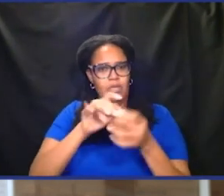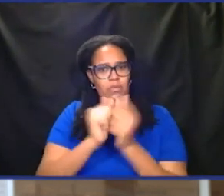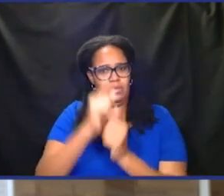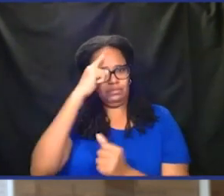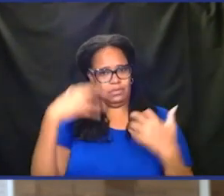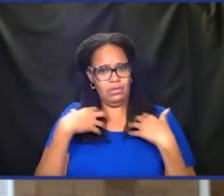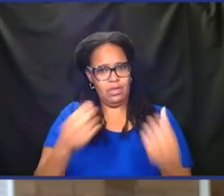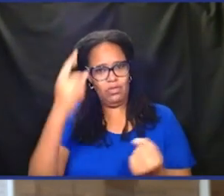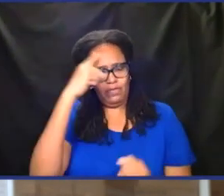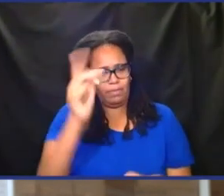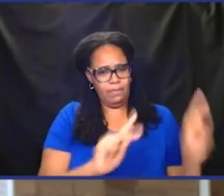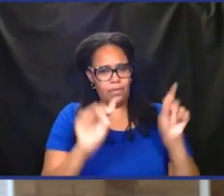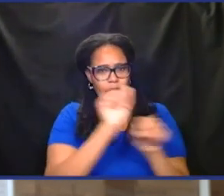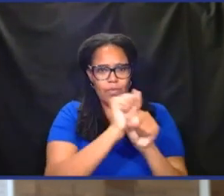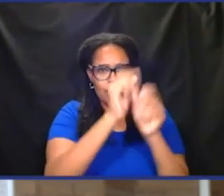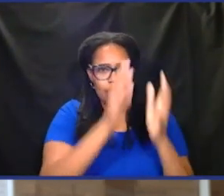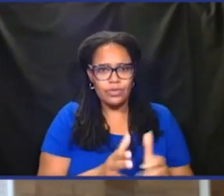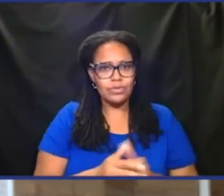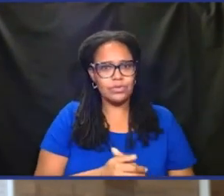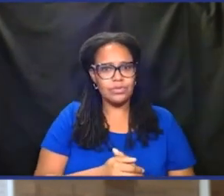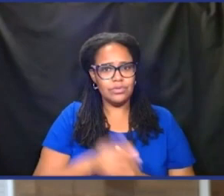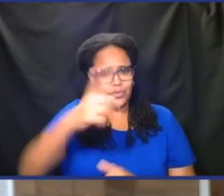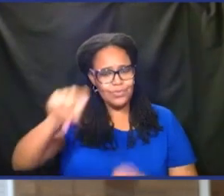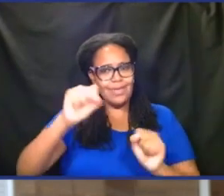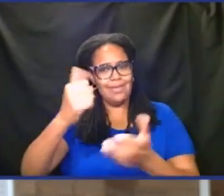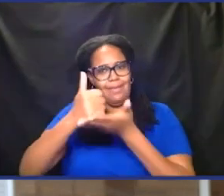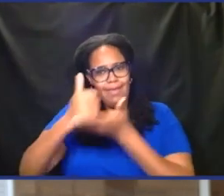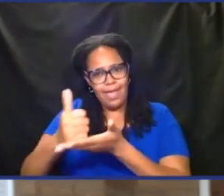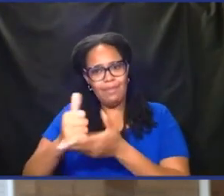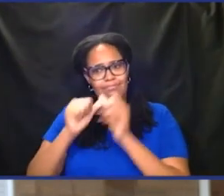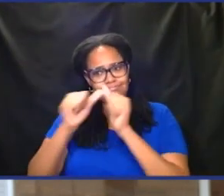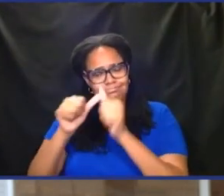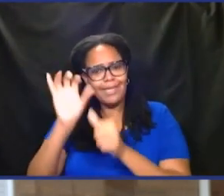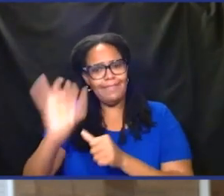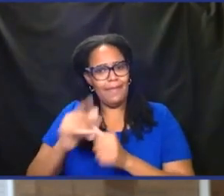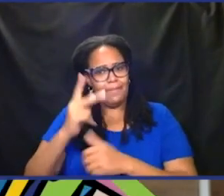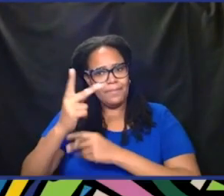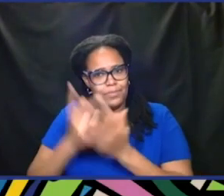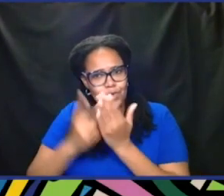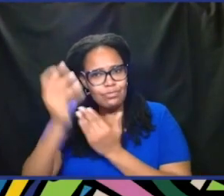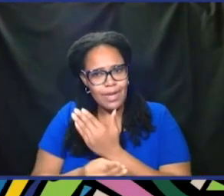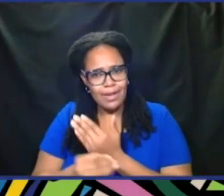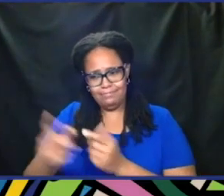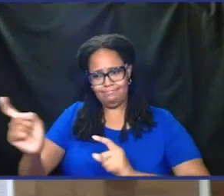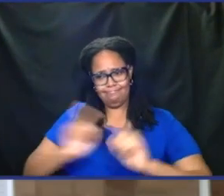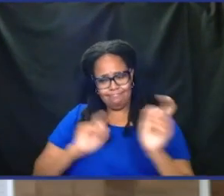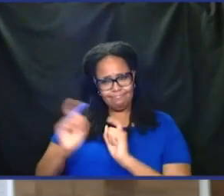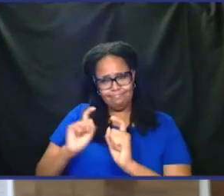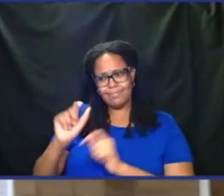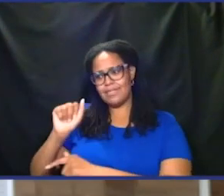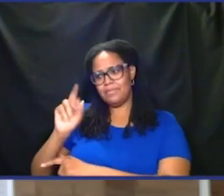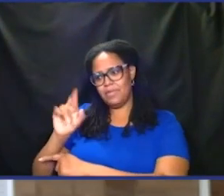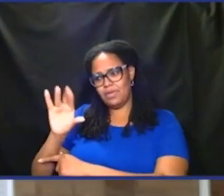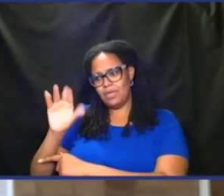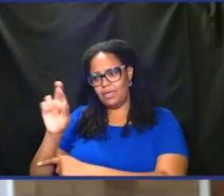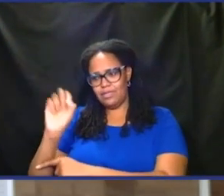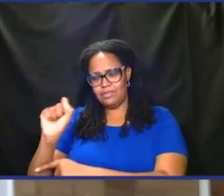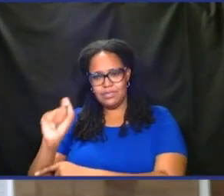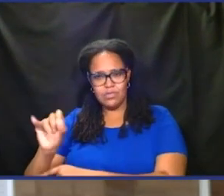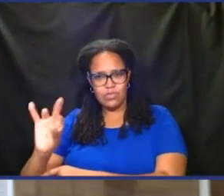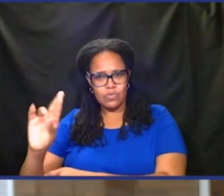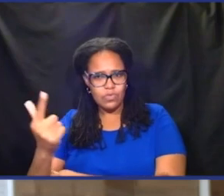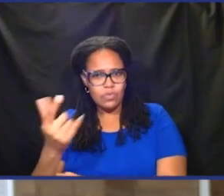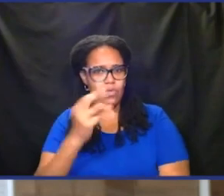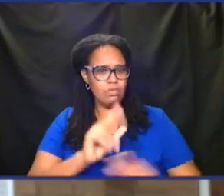visit americares.org or follow the text to give instructions on your screen. This program celebrates